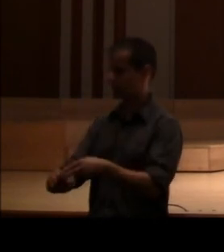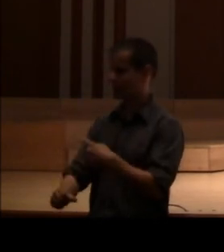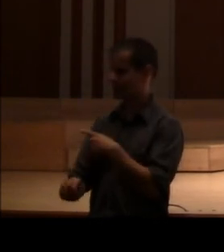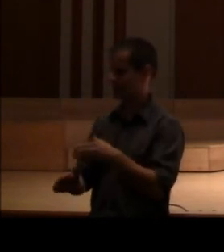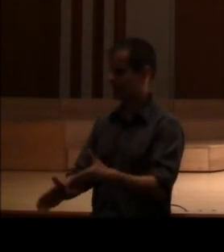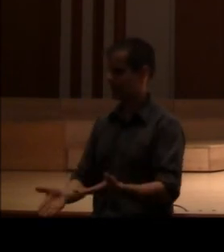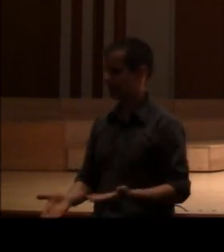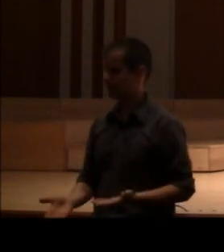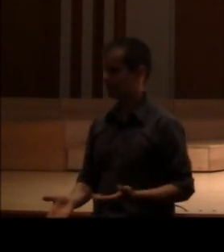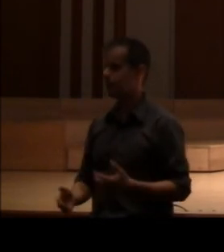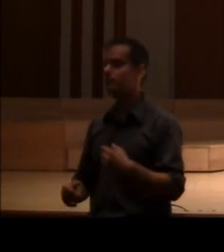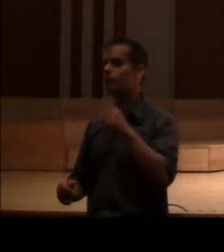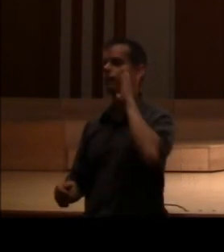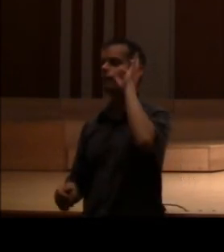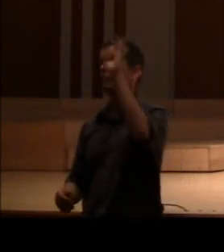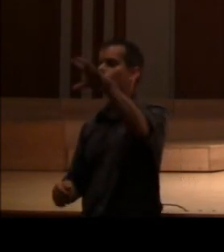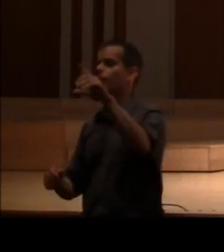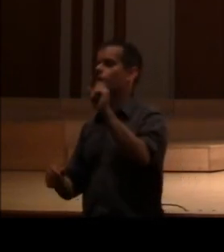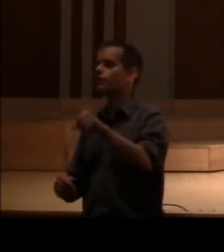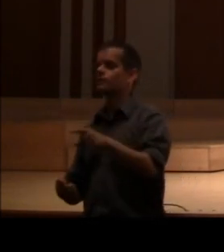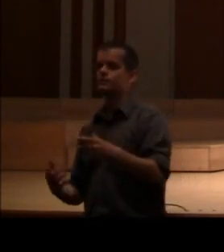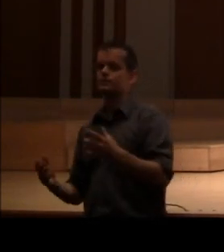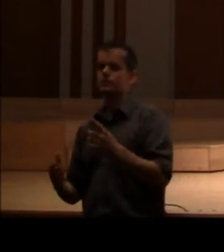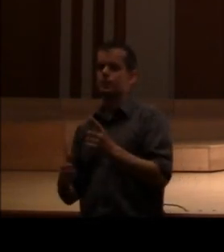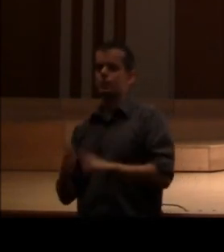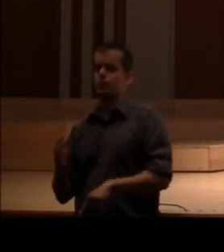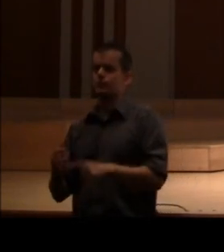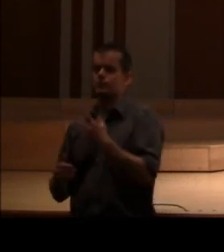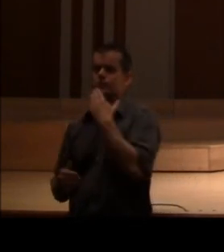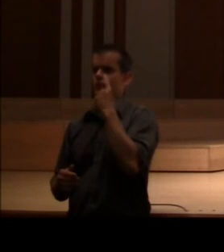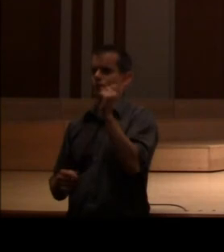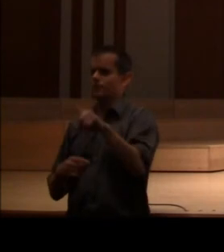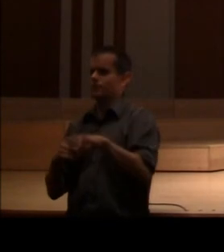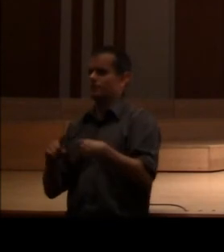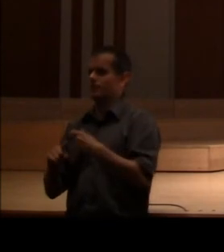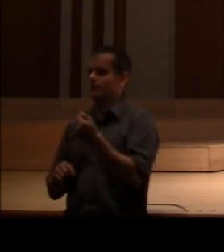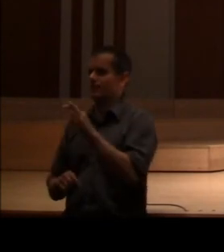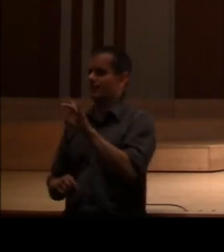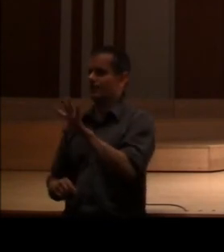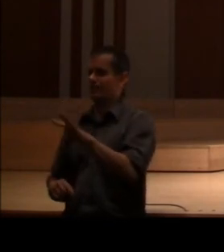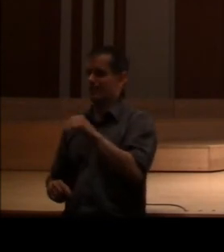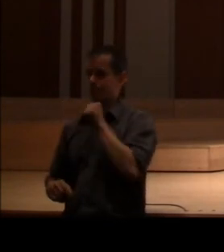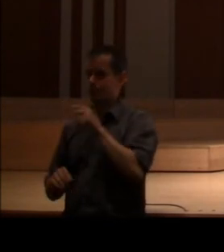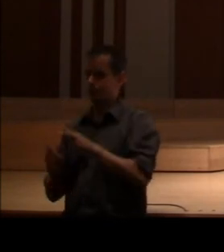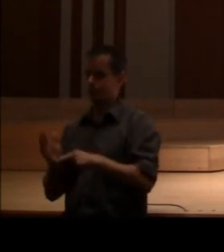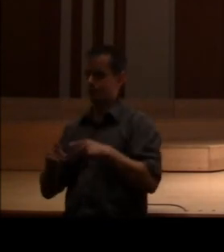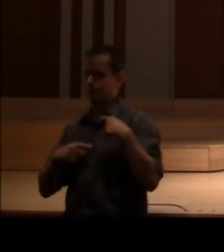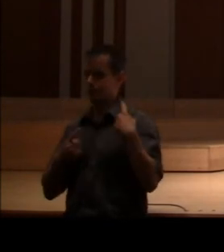So, what is the question you could pose about 1984? I've read it in like half a year or so.